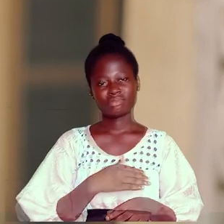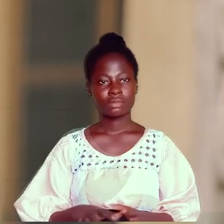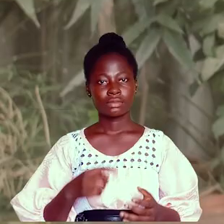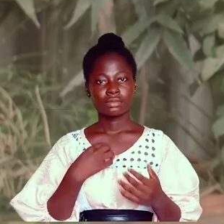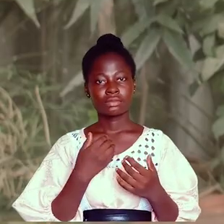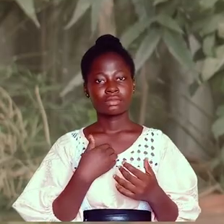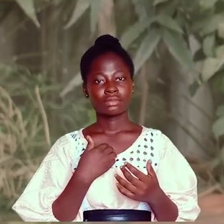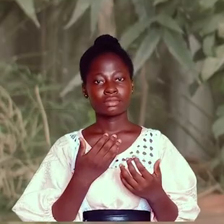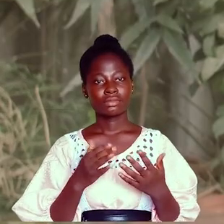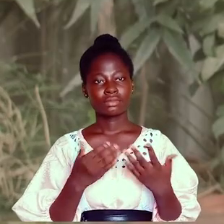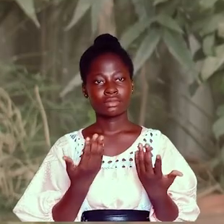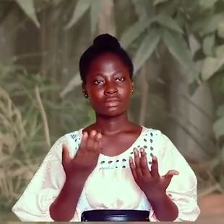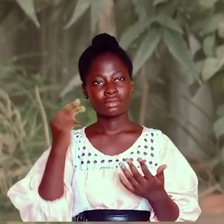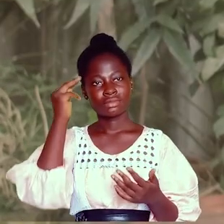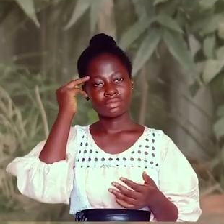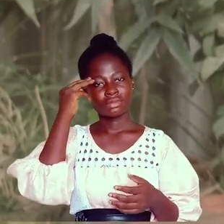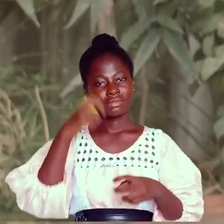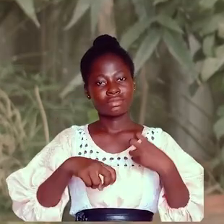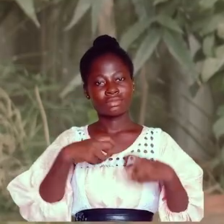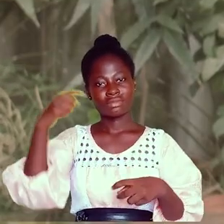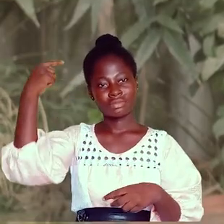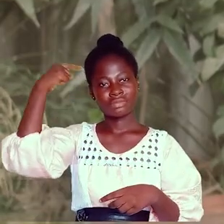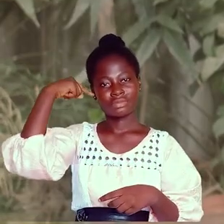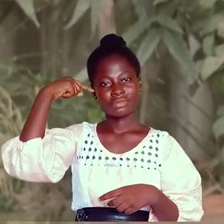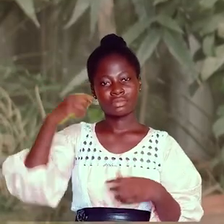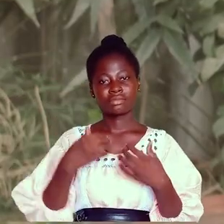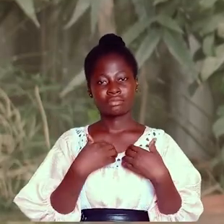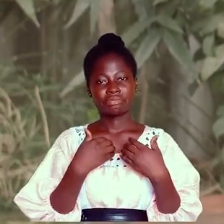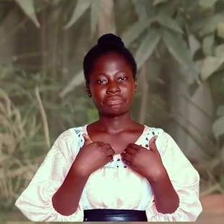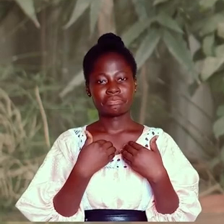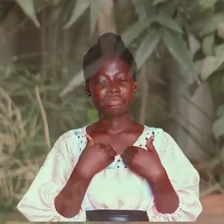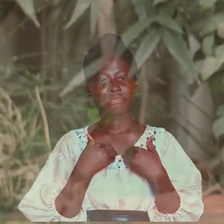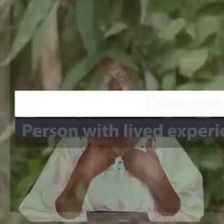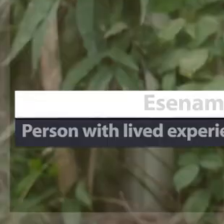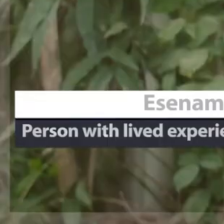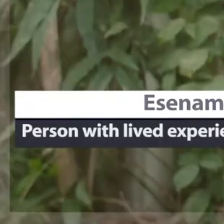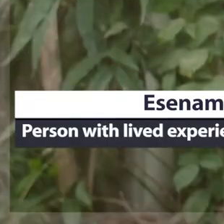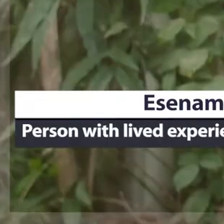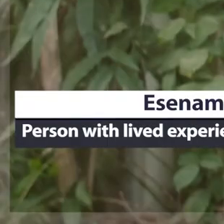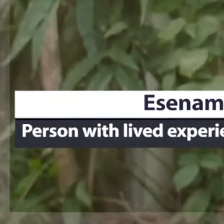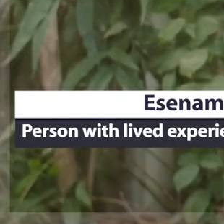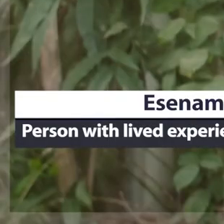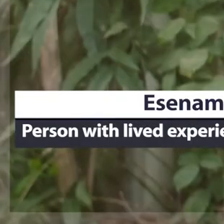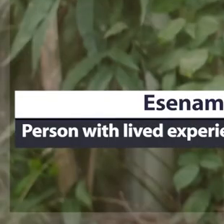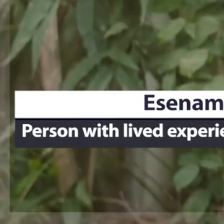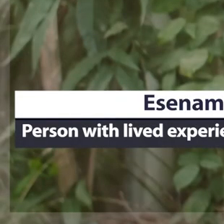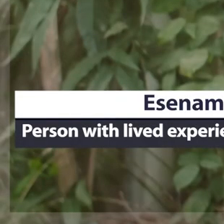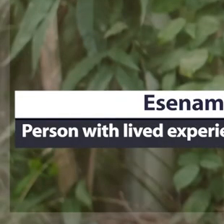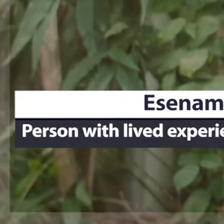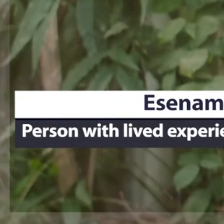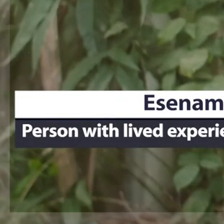very bad. I have lived experience with bipolar disorder, which is a mental health condition. Essenam, a person